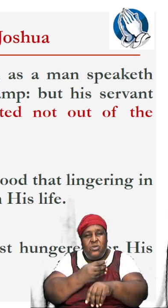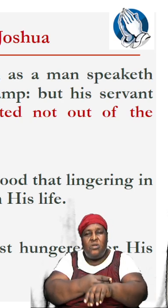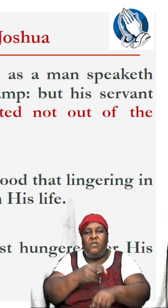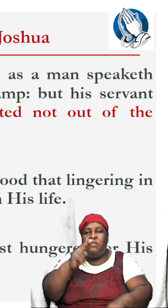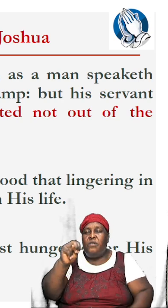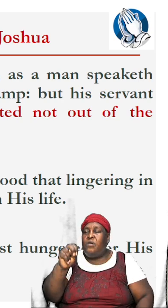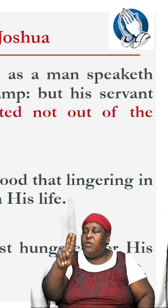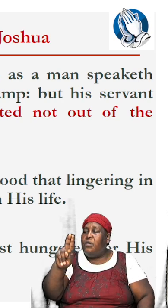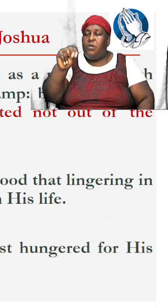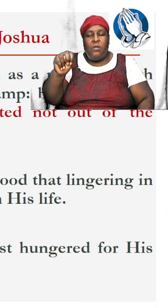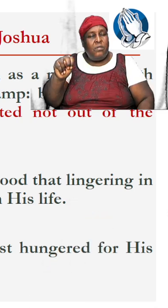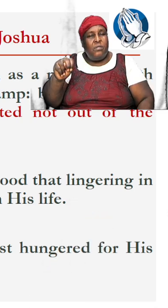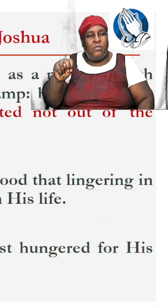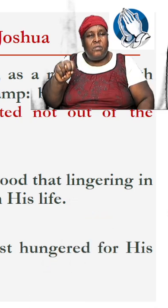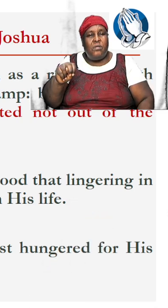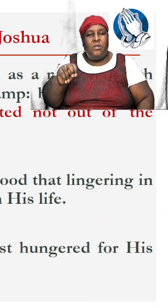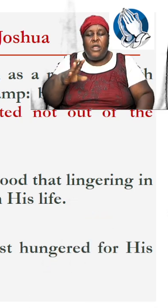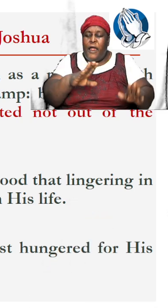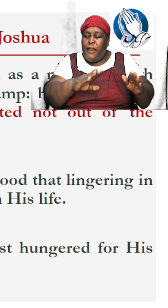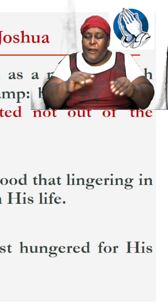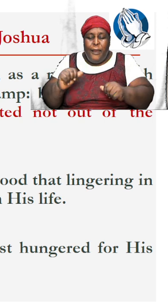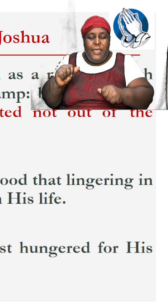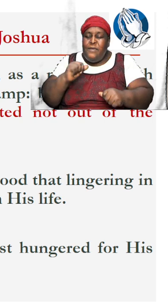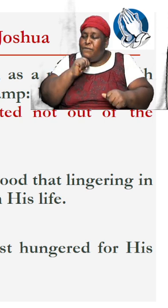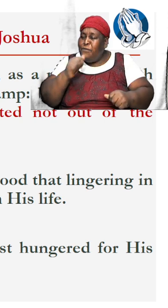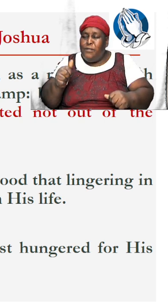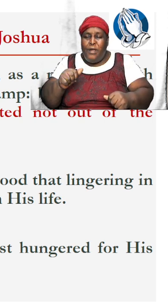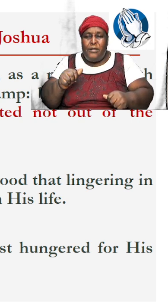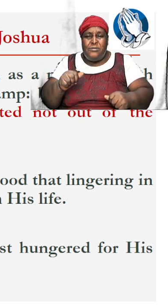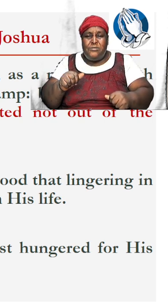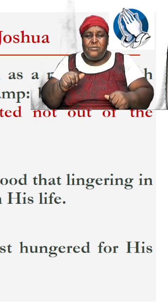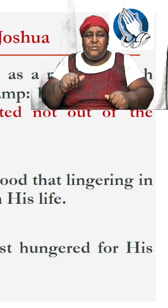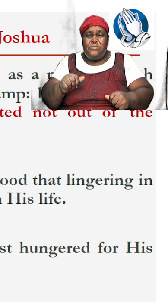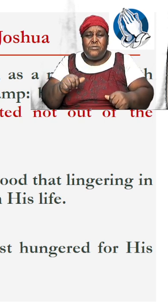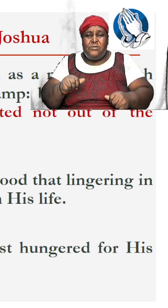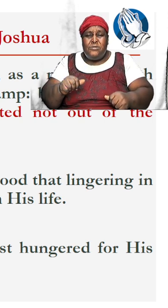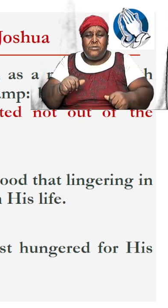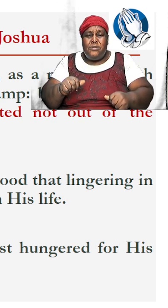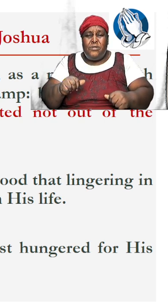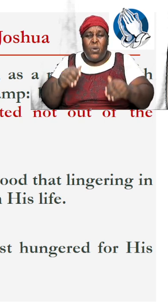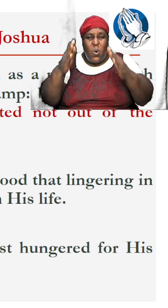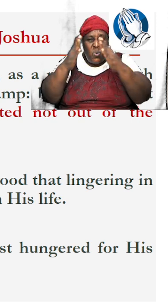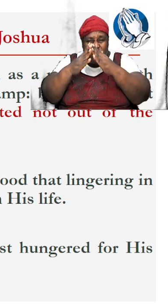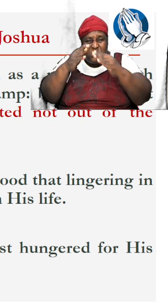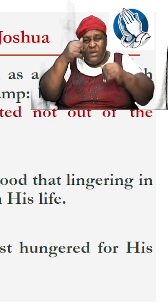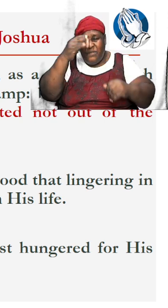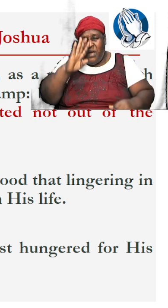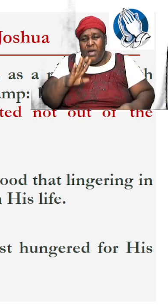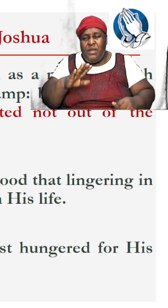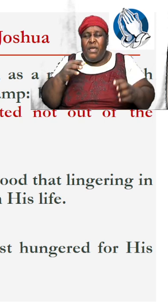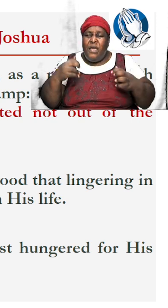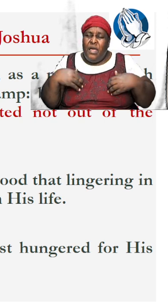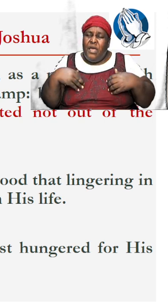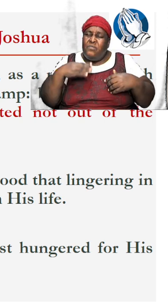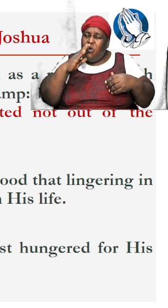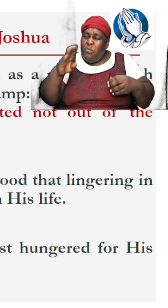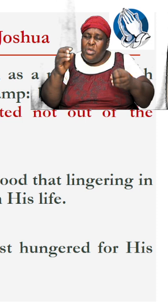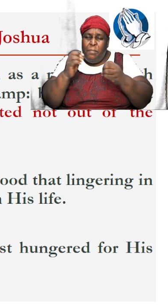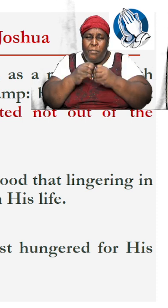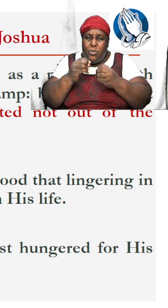he departed not out of the tabernacle. In other words, there has to be more to God than